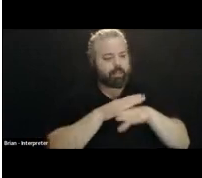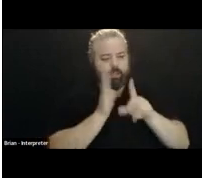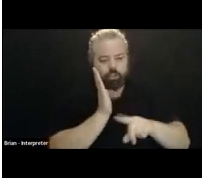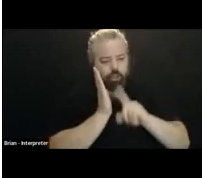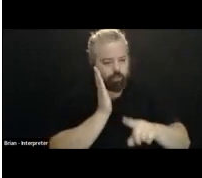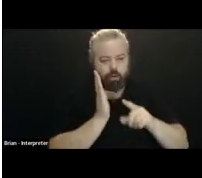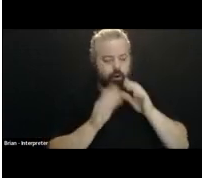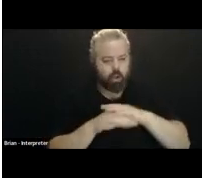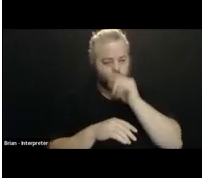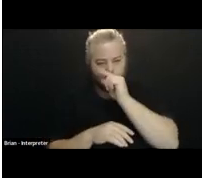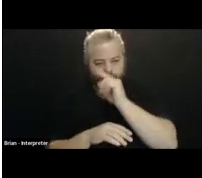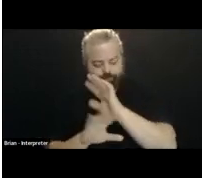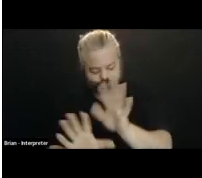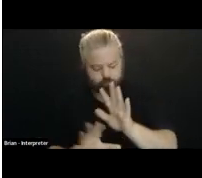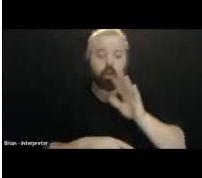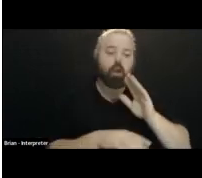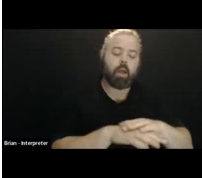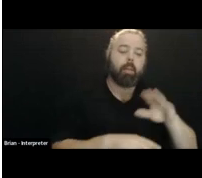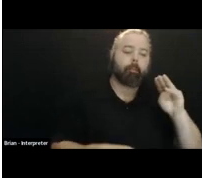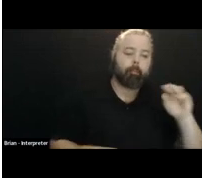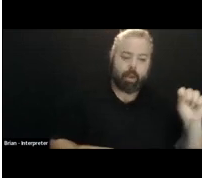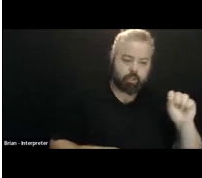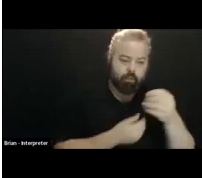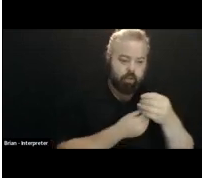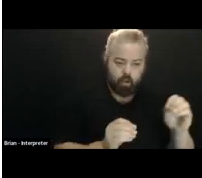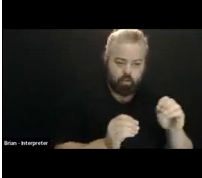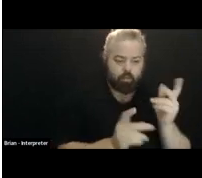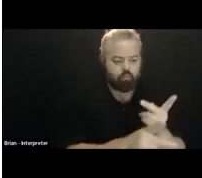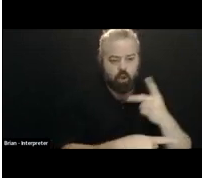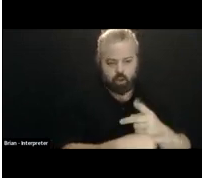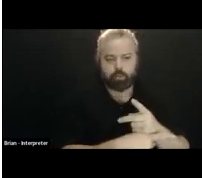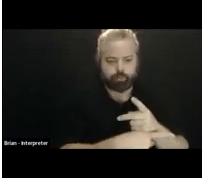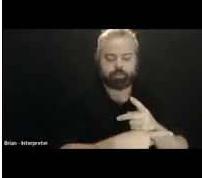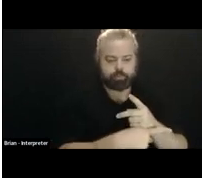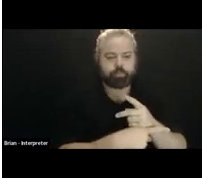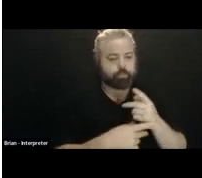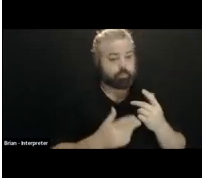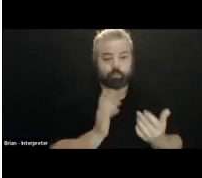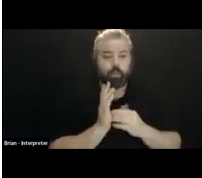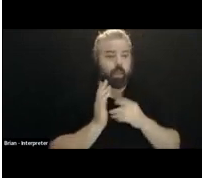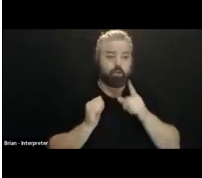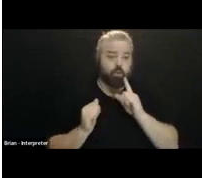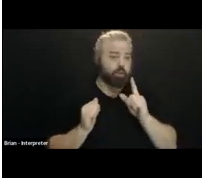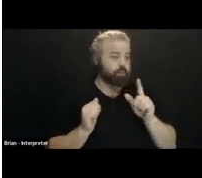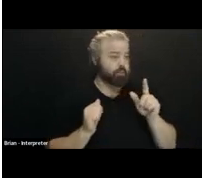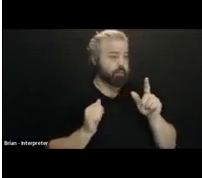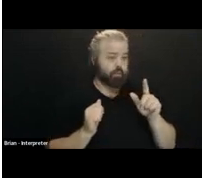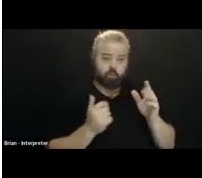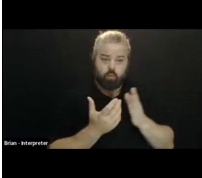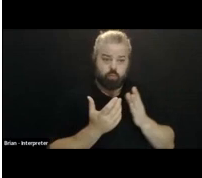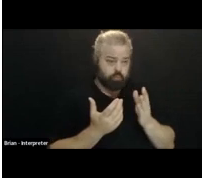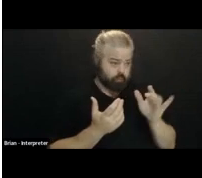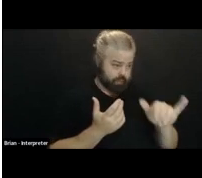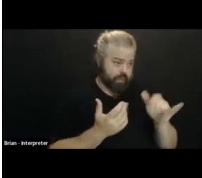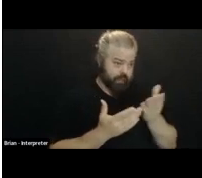Microsoft Office products, because You can click on the little item that it shows